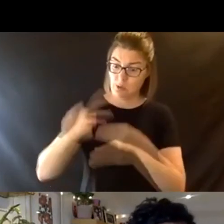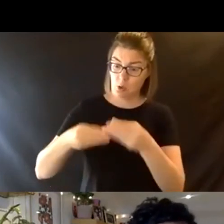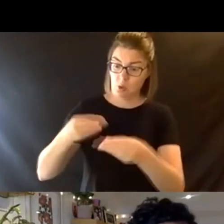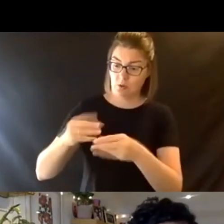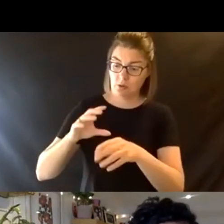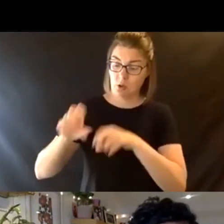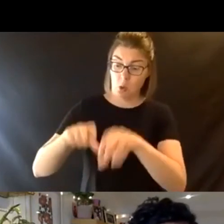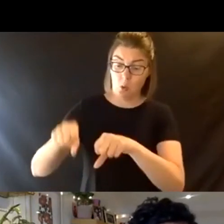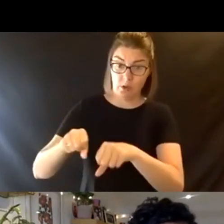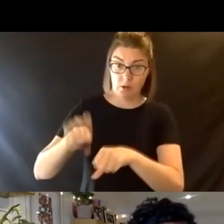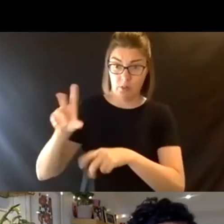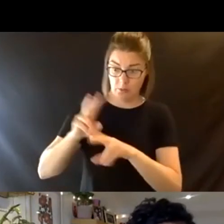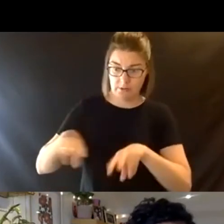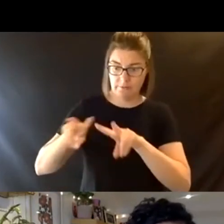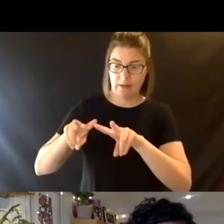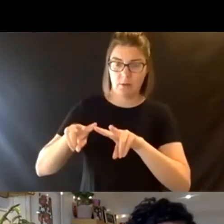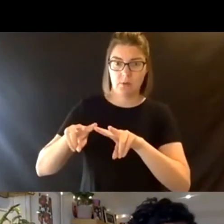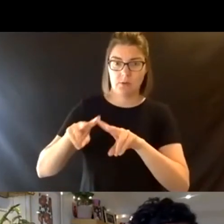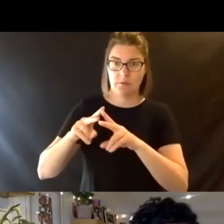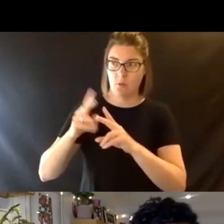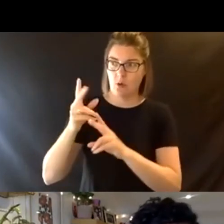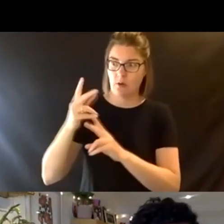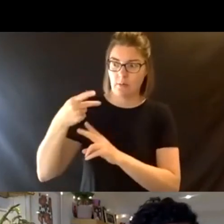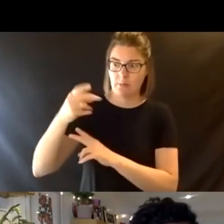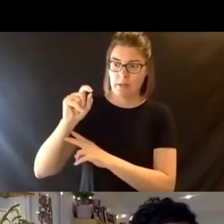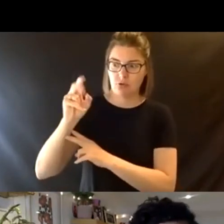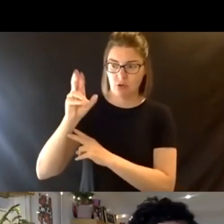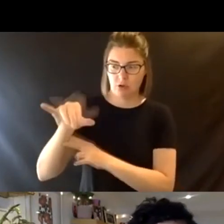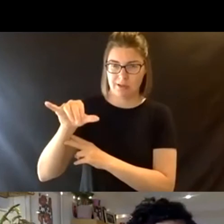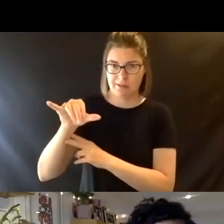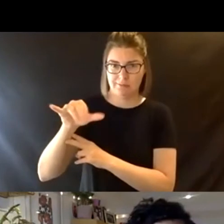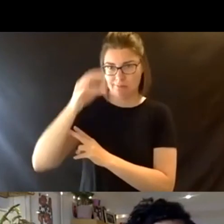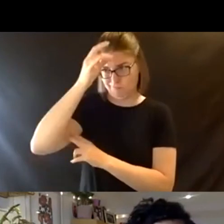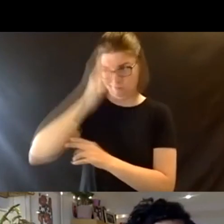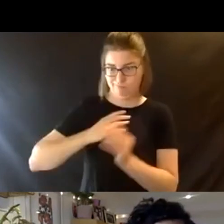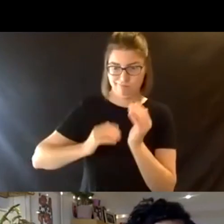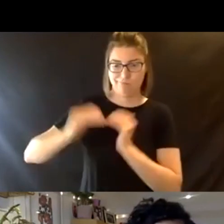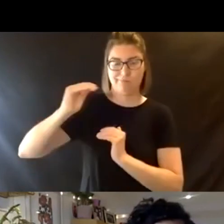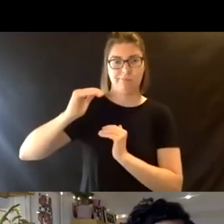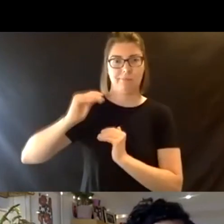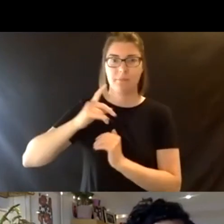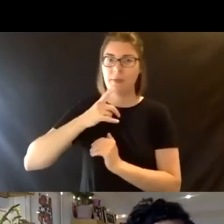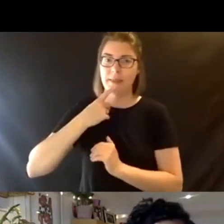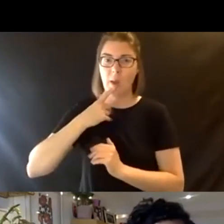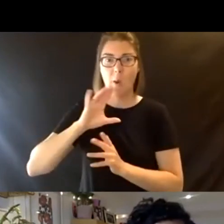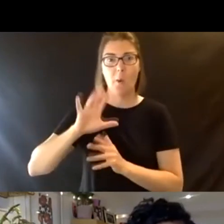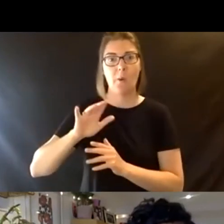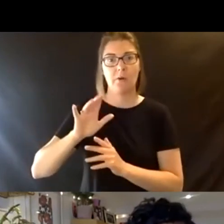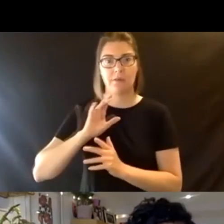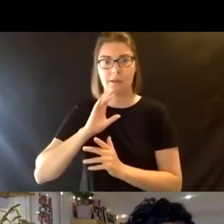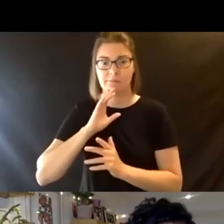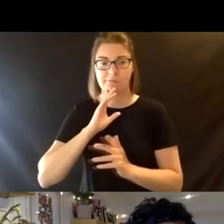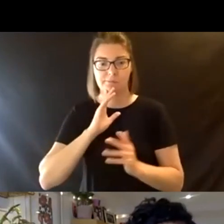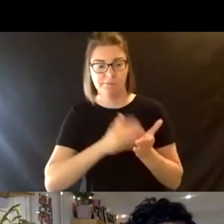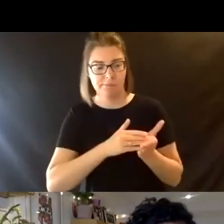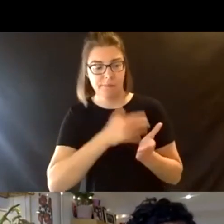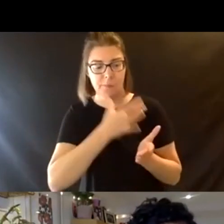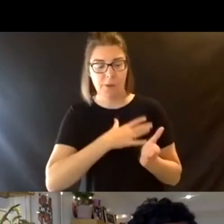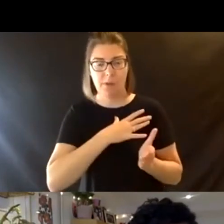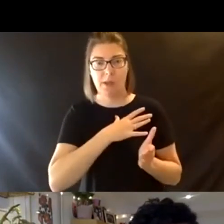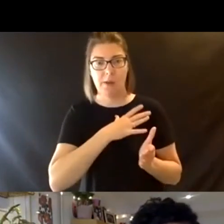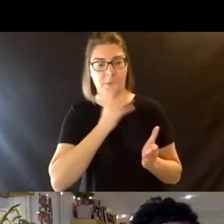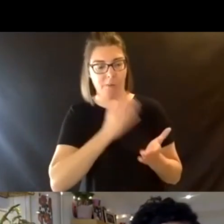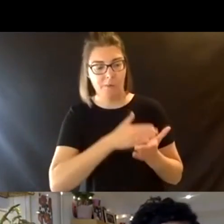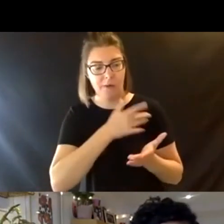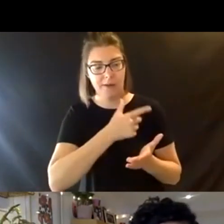right, of patriarchy. But they won't necessarily say it's because they, you know, are antagonistic towards women or gay people,